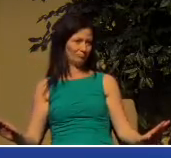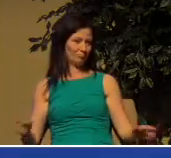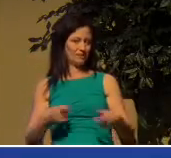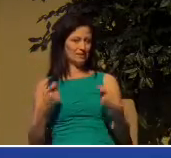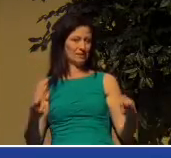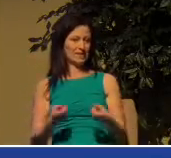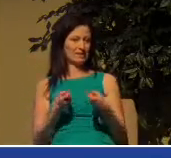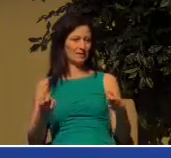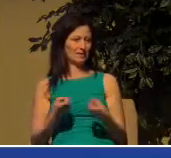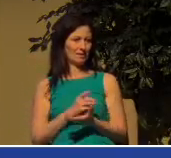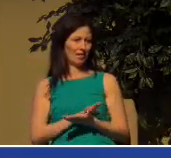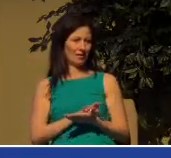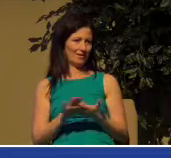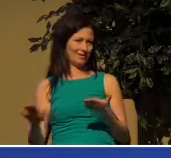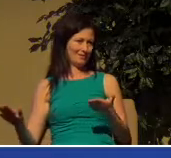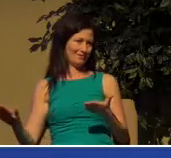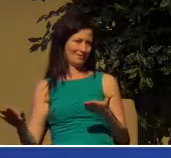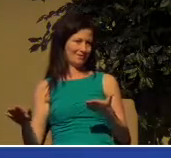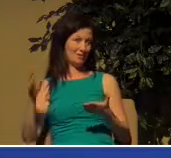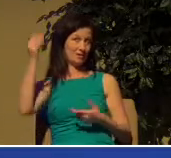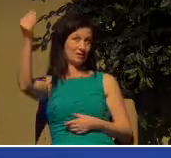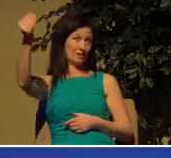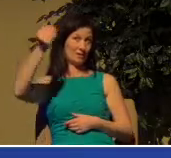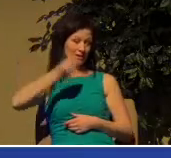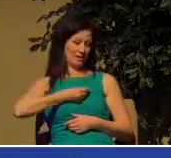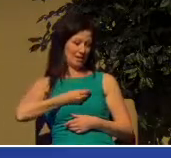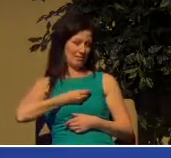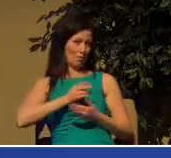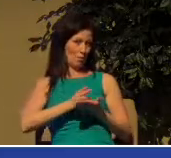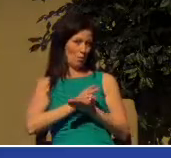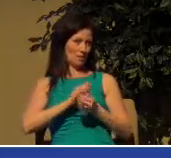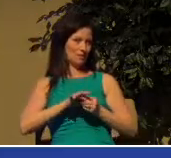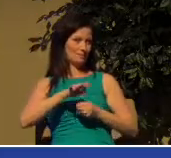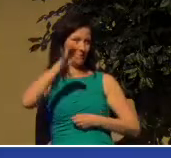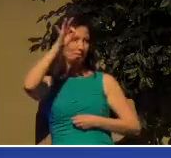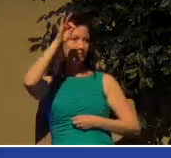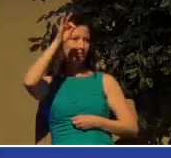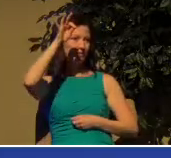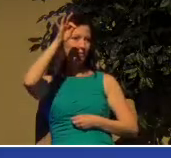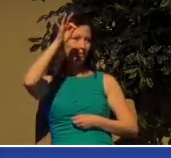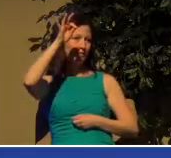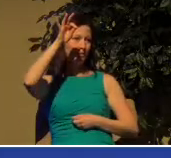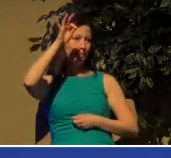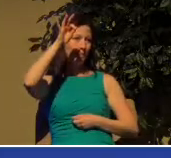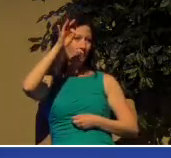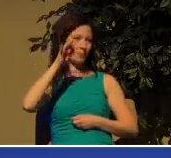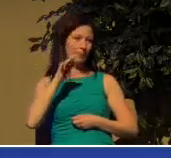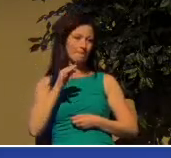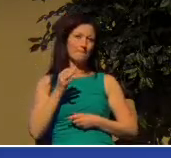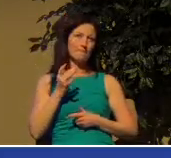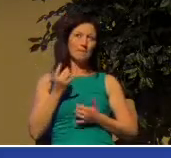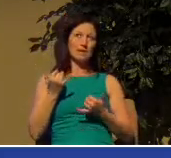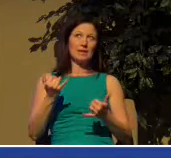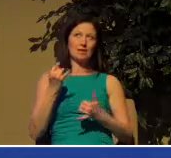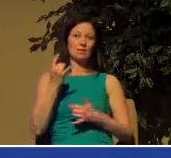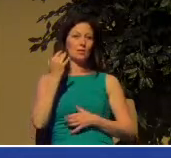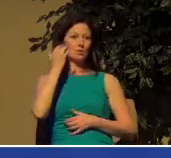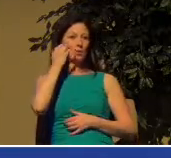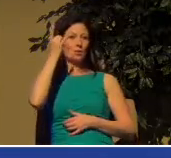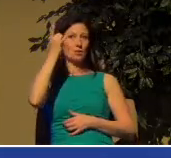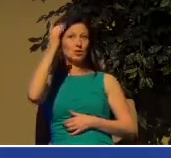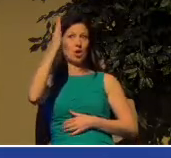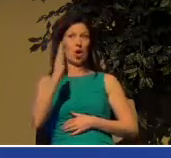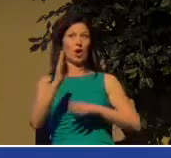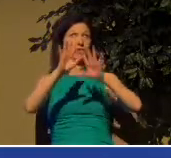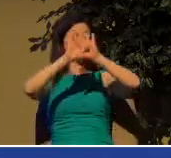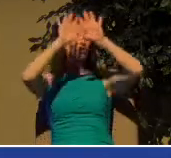He gives us His Holy Spirit, and His Spirit bears witness with our spirit that the God of the